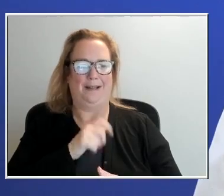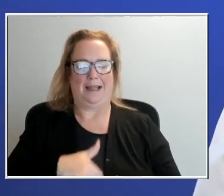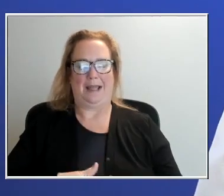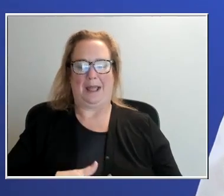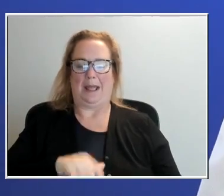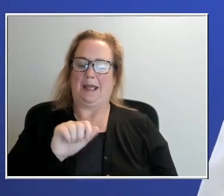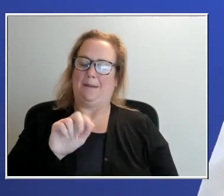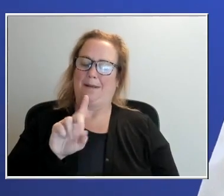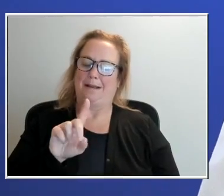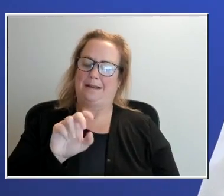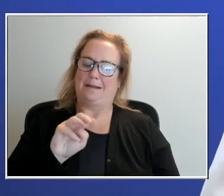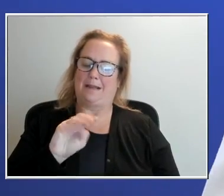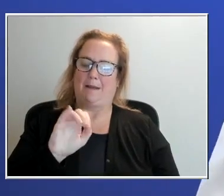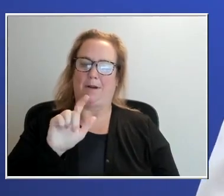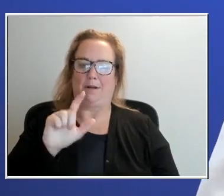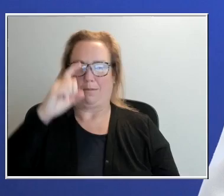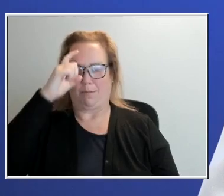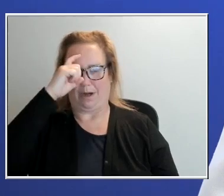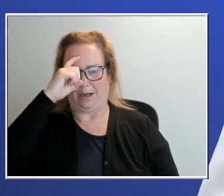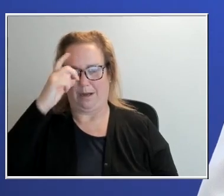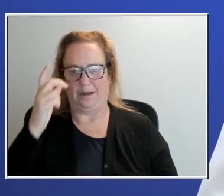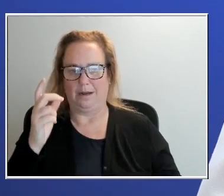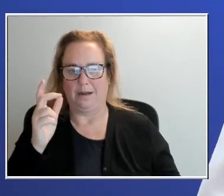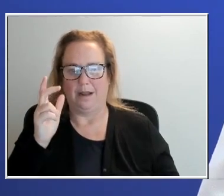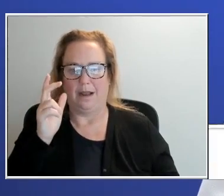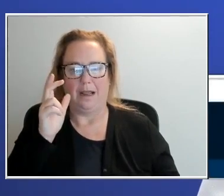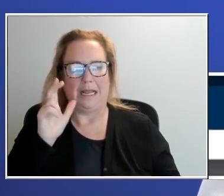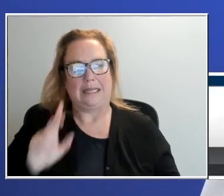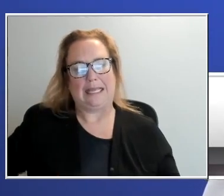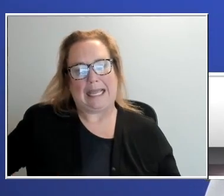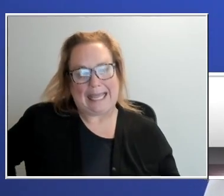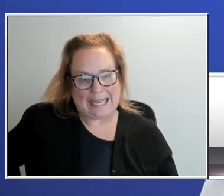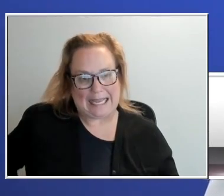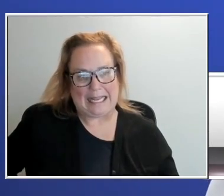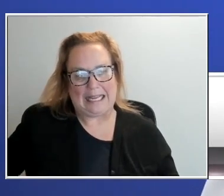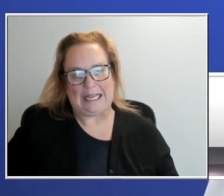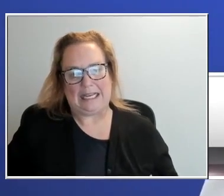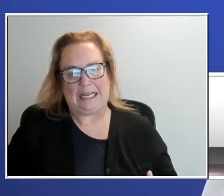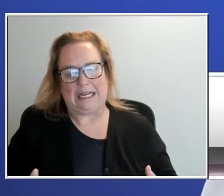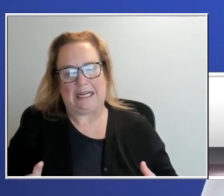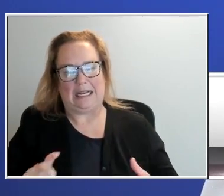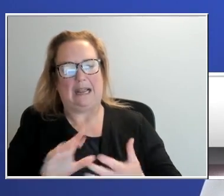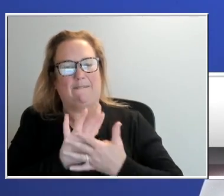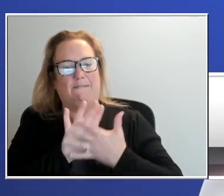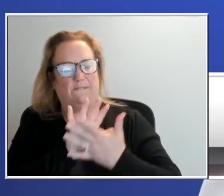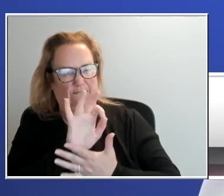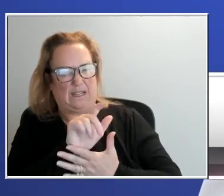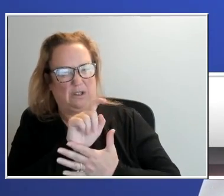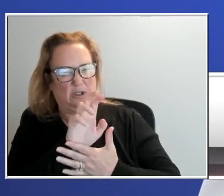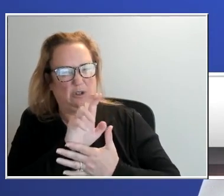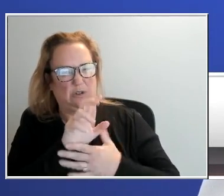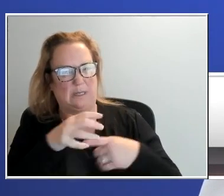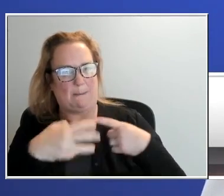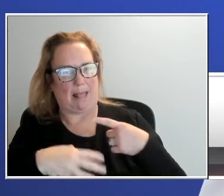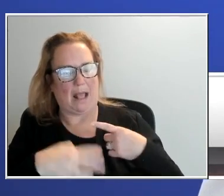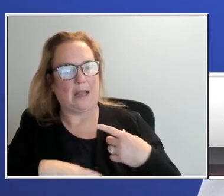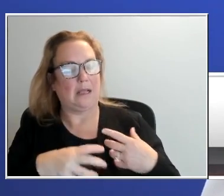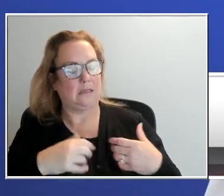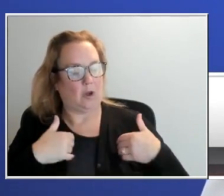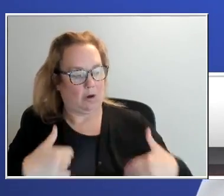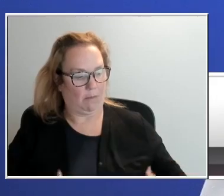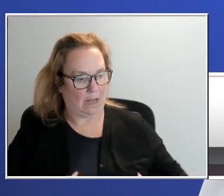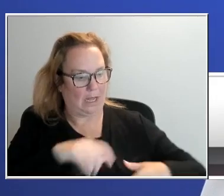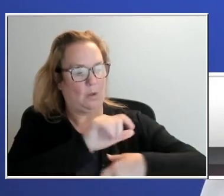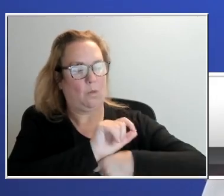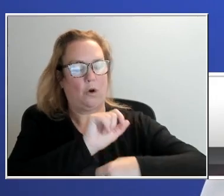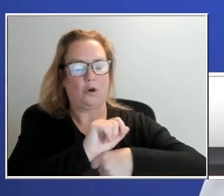the kidney, as you might know, is the kidneys filter the blood. So as our body works, the